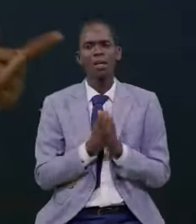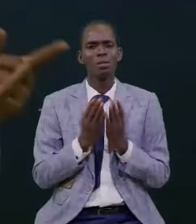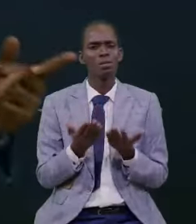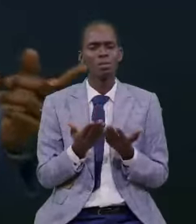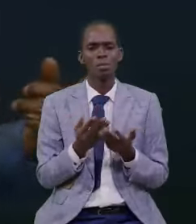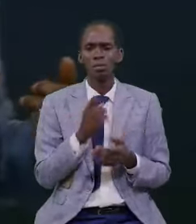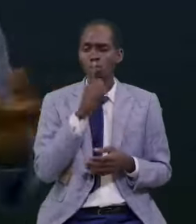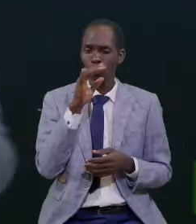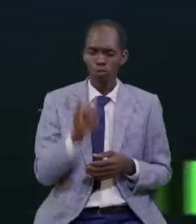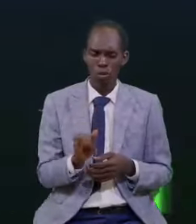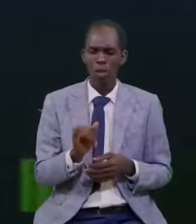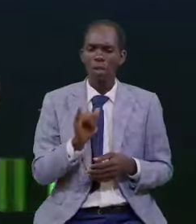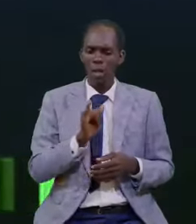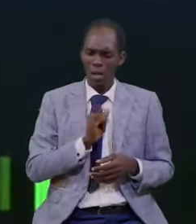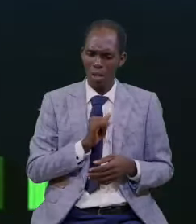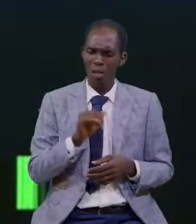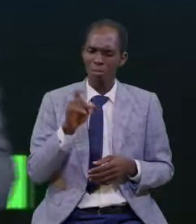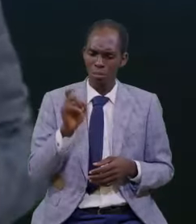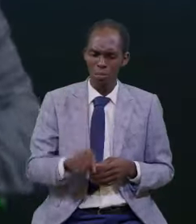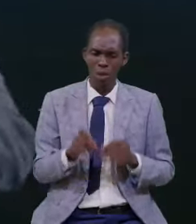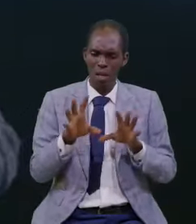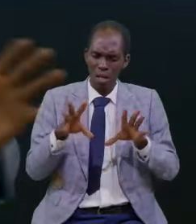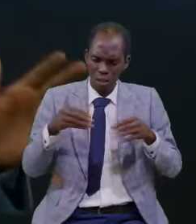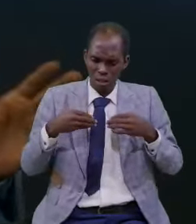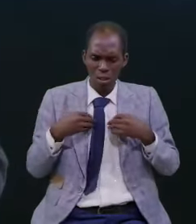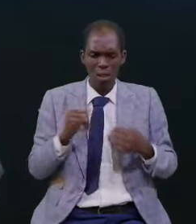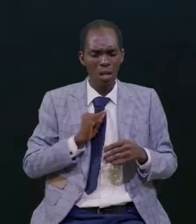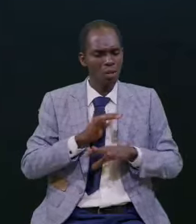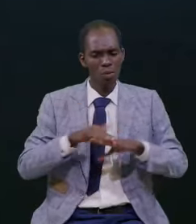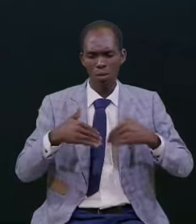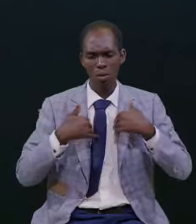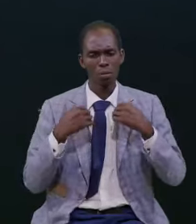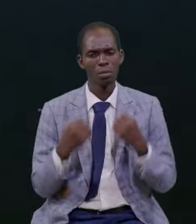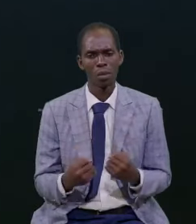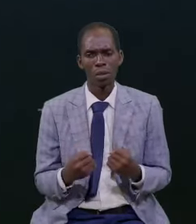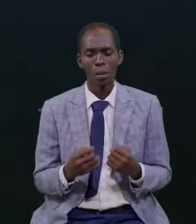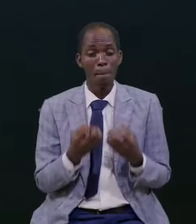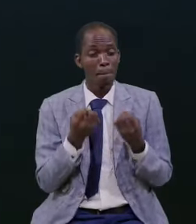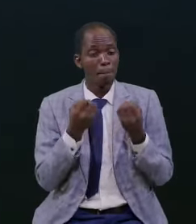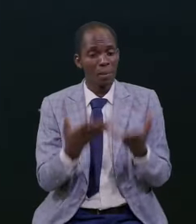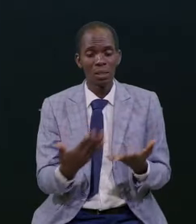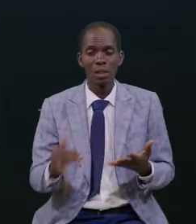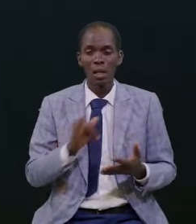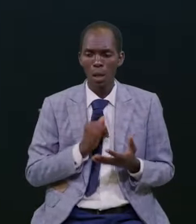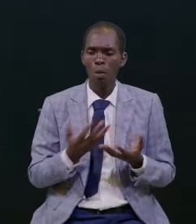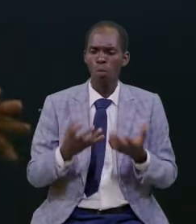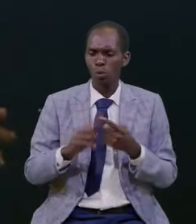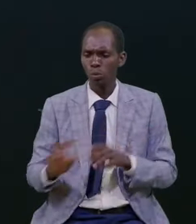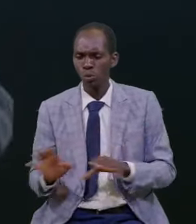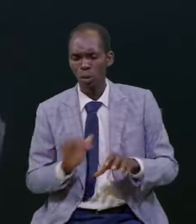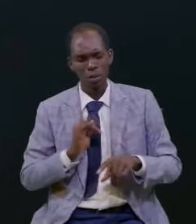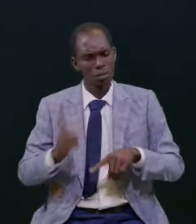to accept I am powerless. Many things I want to do, I cannot get done.